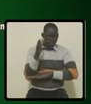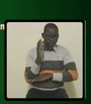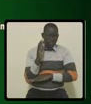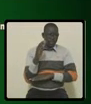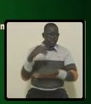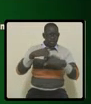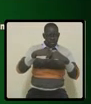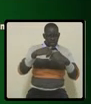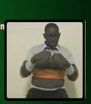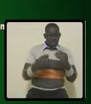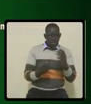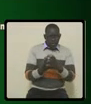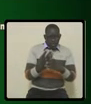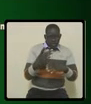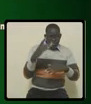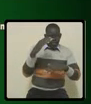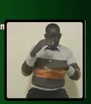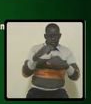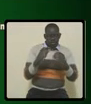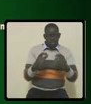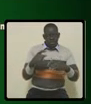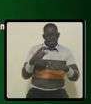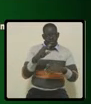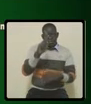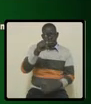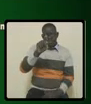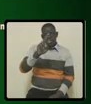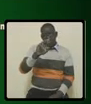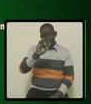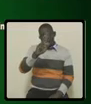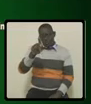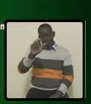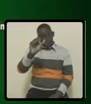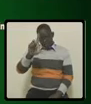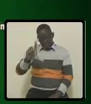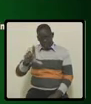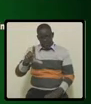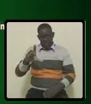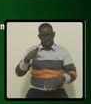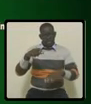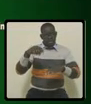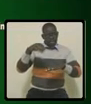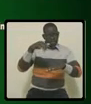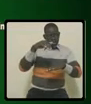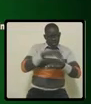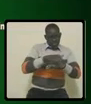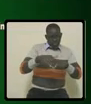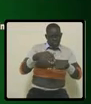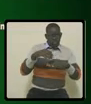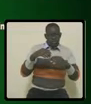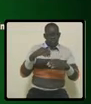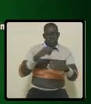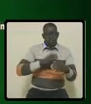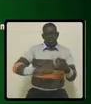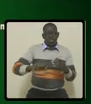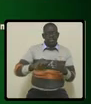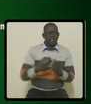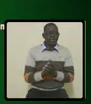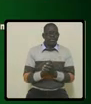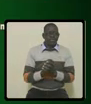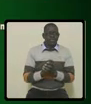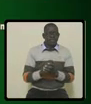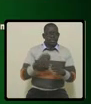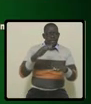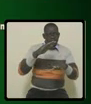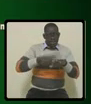Fold mountains that are created along destructive boundaries are called peripheral fold mountains because they lie on the edges of continents.